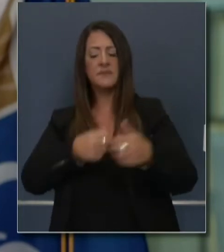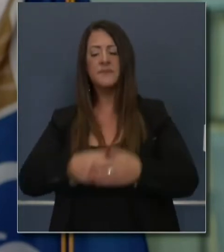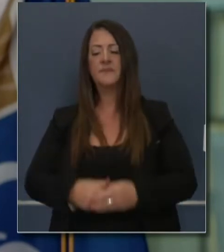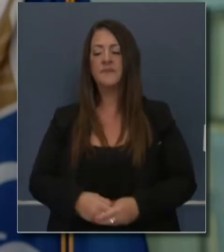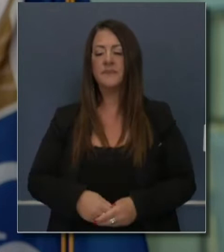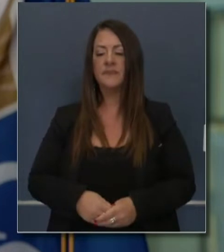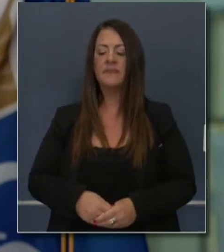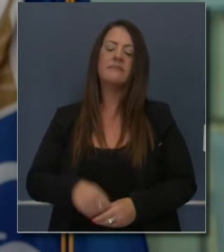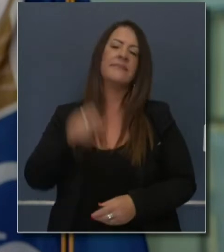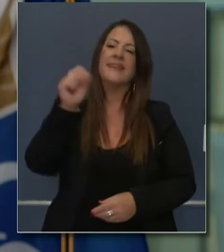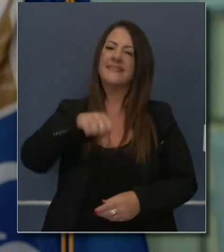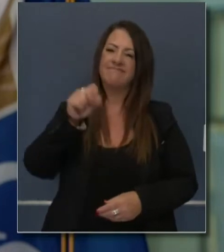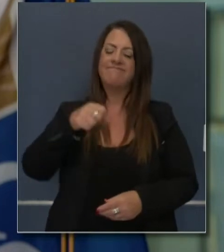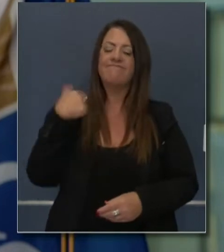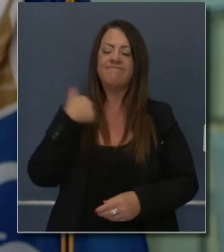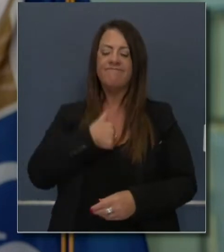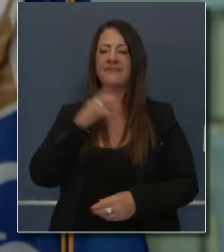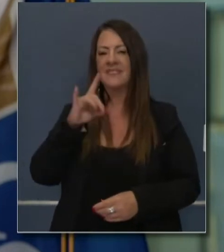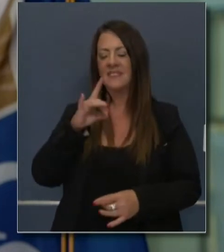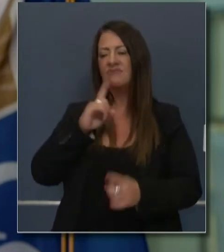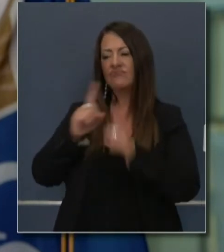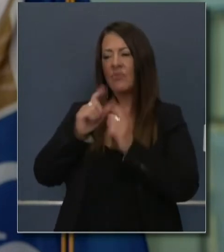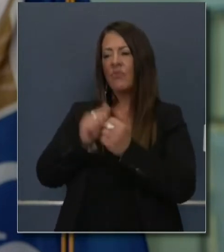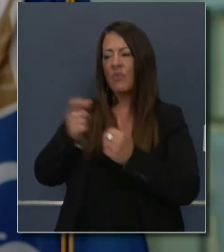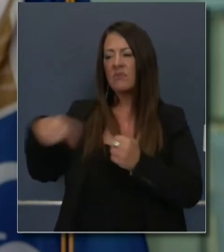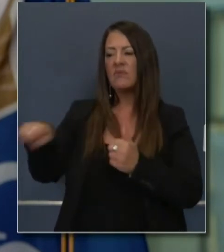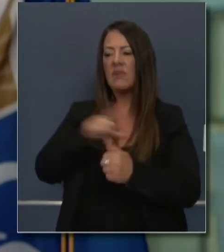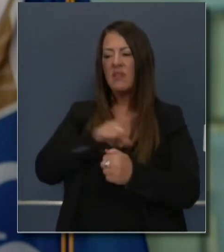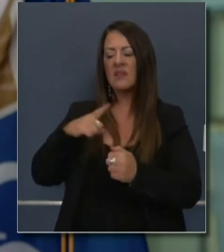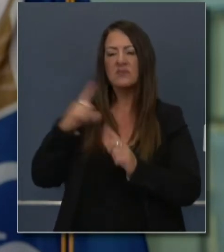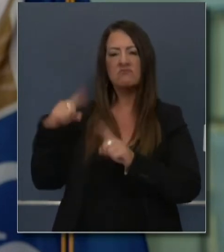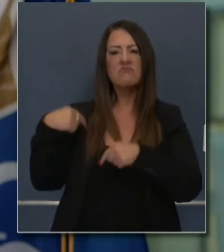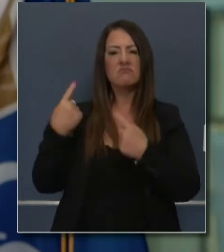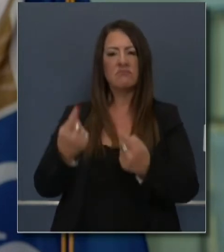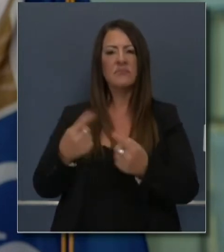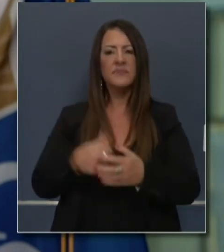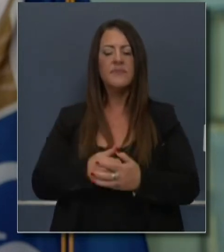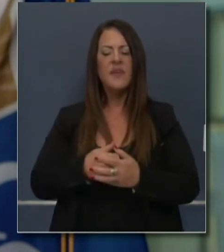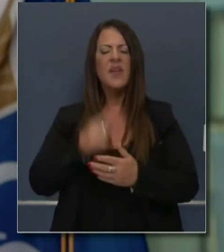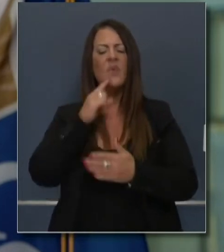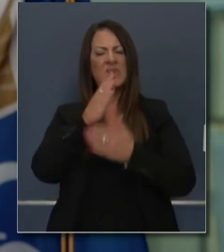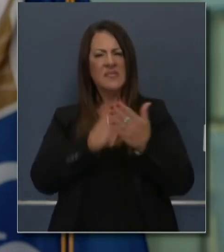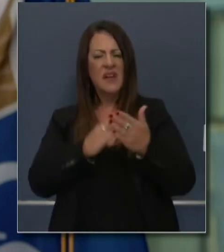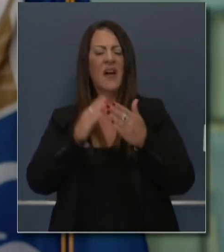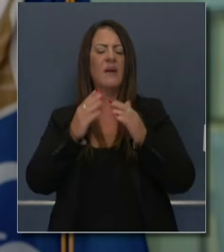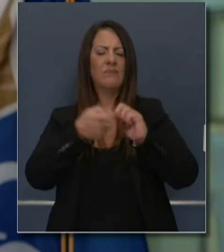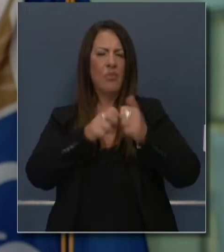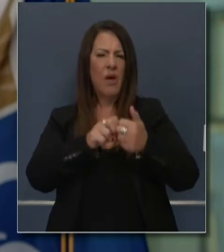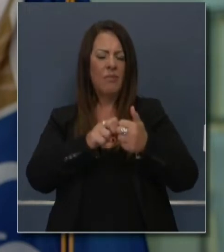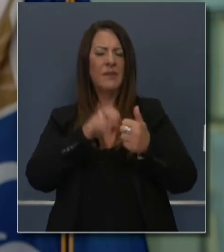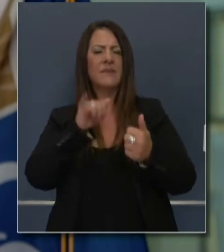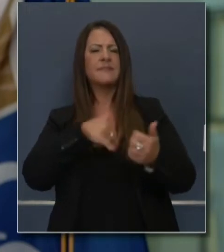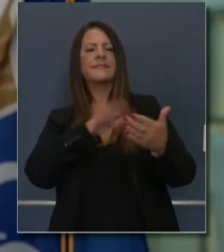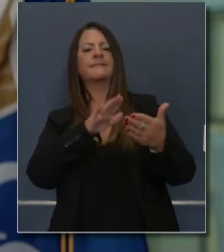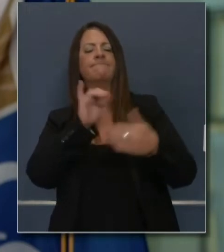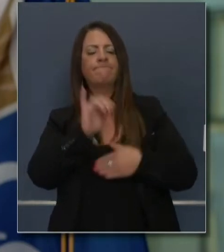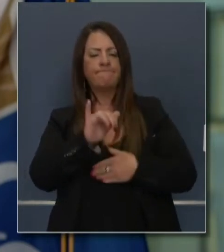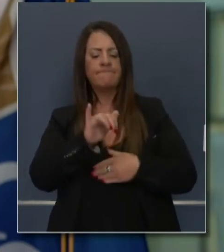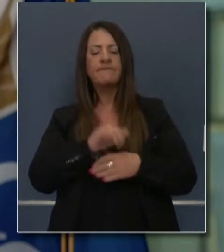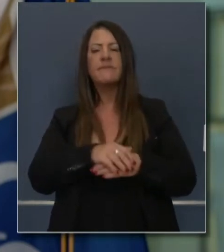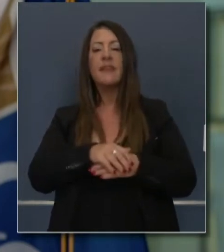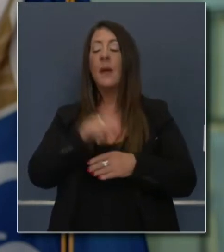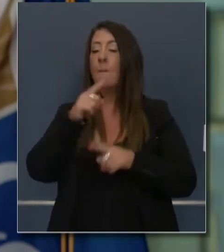last number of months. There were some procedural issues that you're referencing. There were some issues that were rather curious where both houses